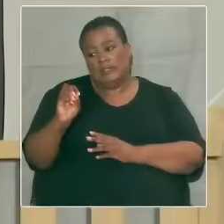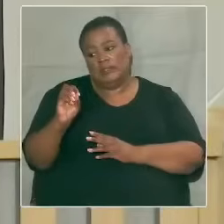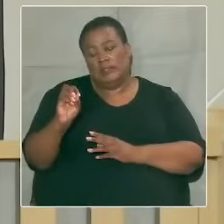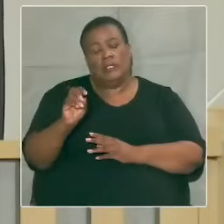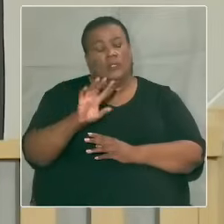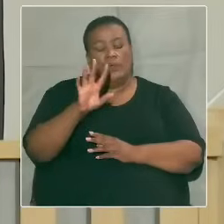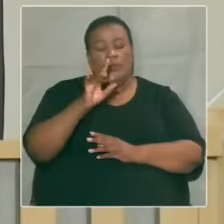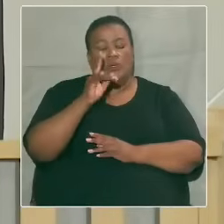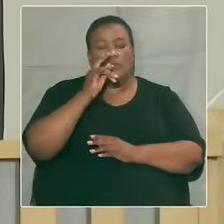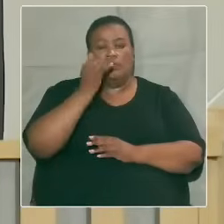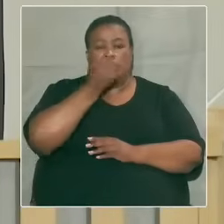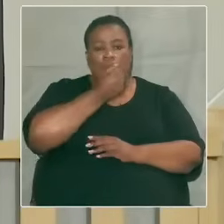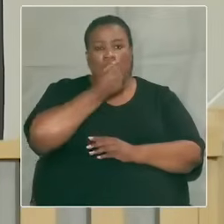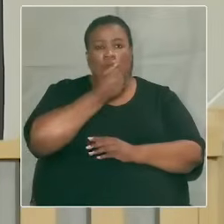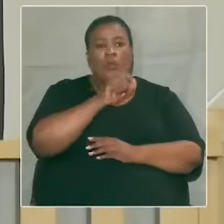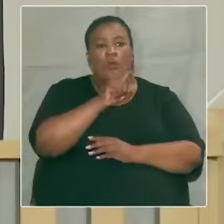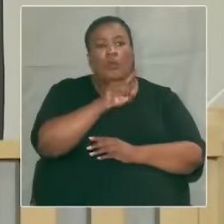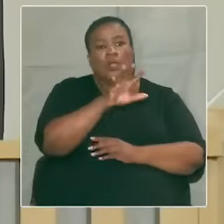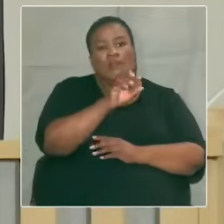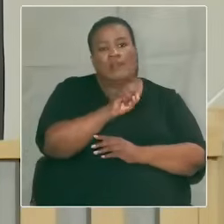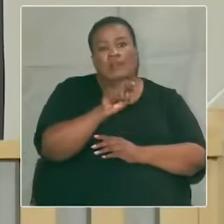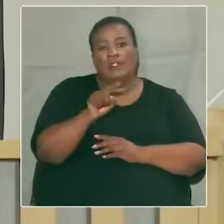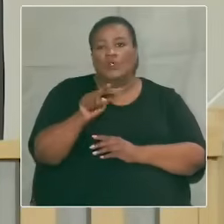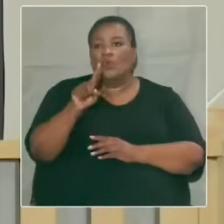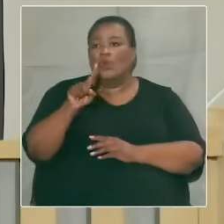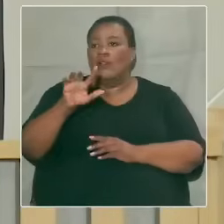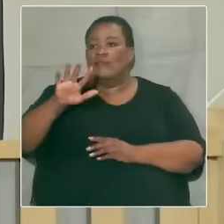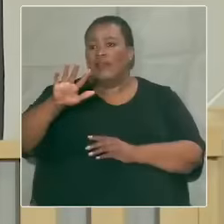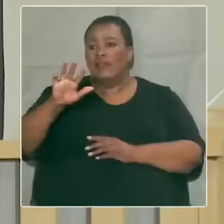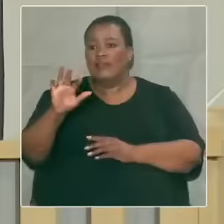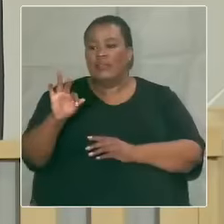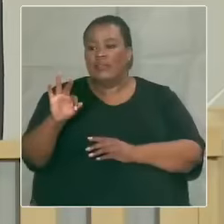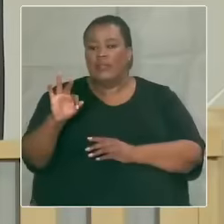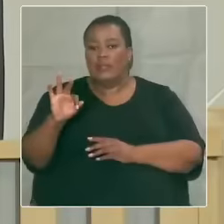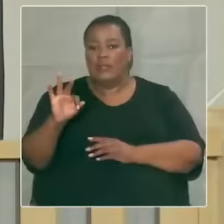Sorry, from 150 to 153.